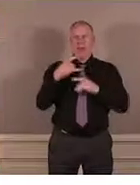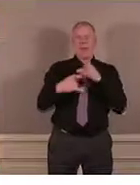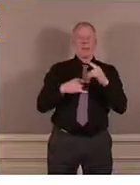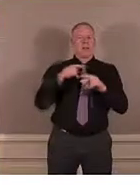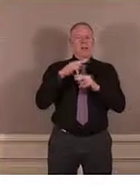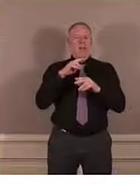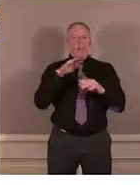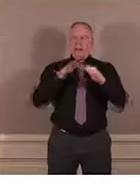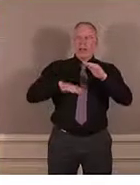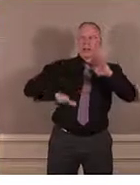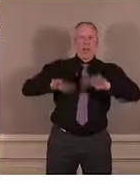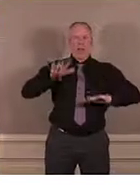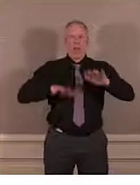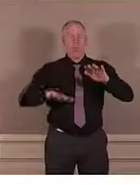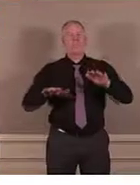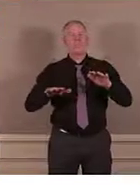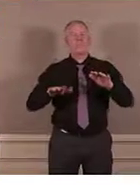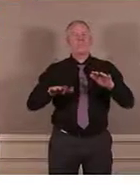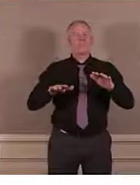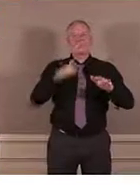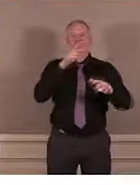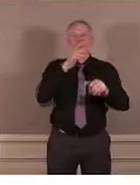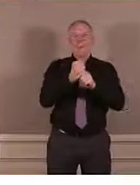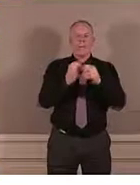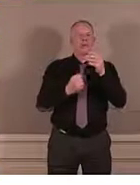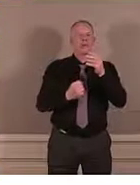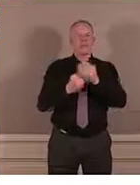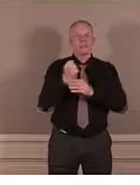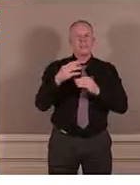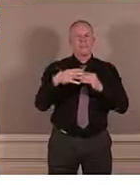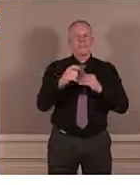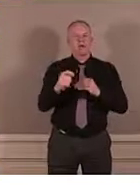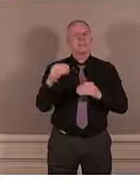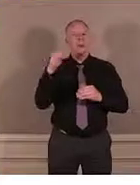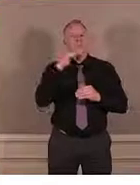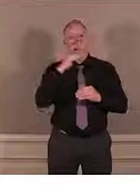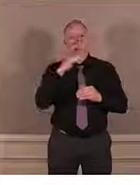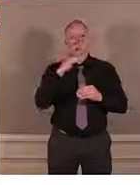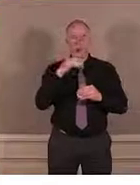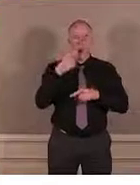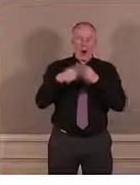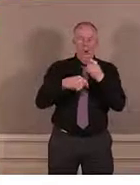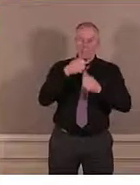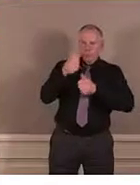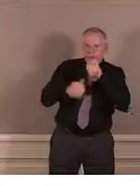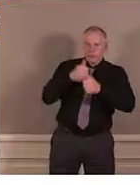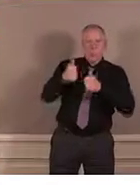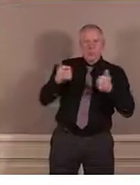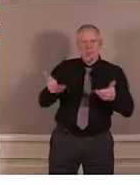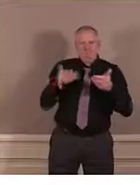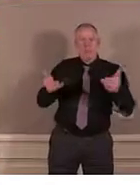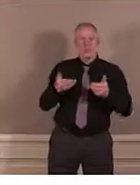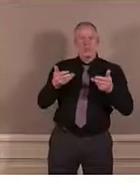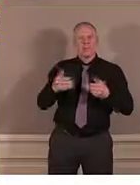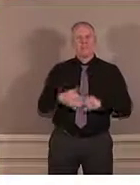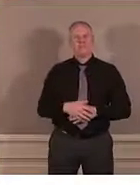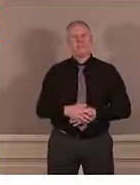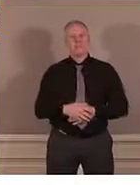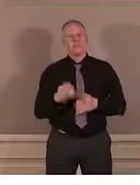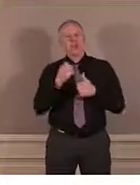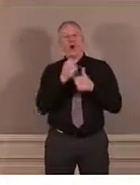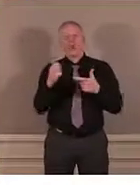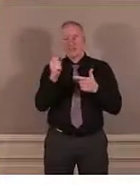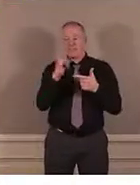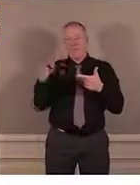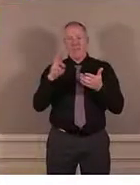In terms of success, the most important thing is constant praise and encouragement. Another member of